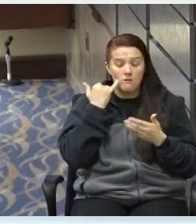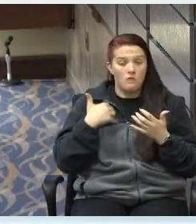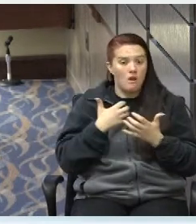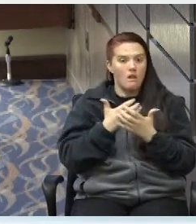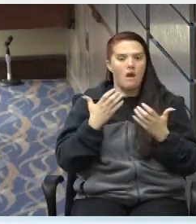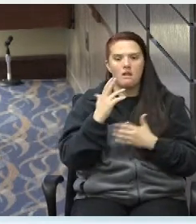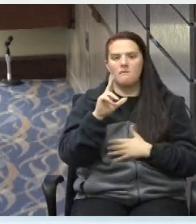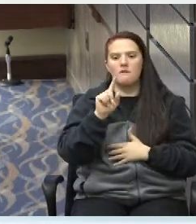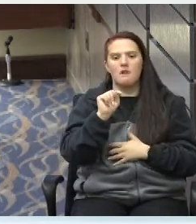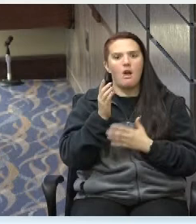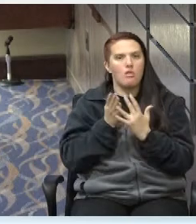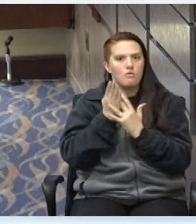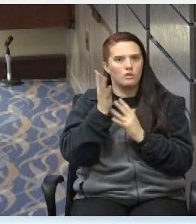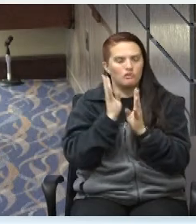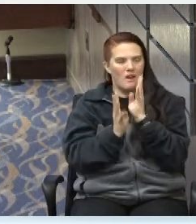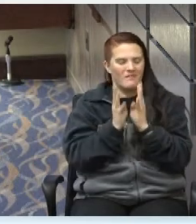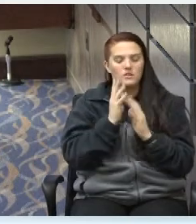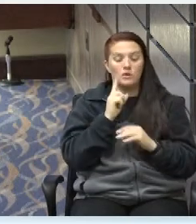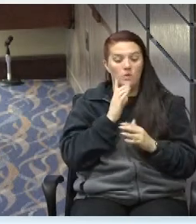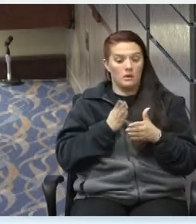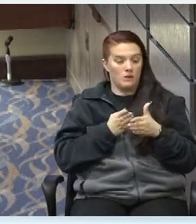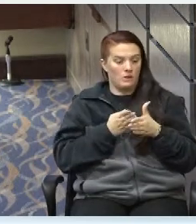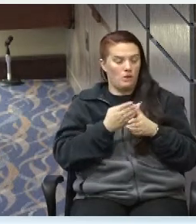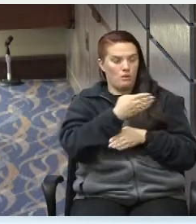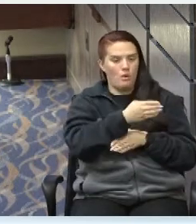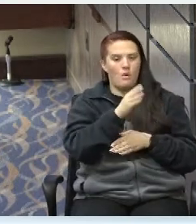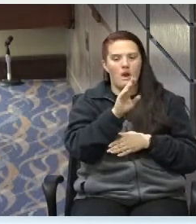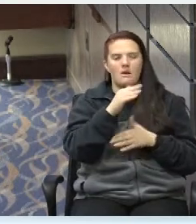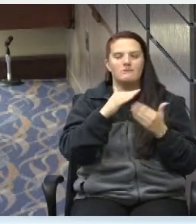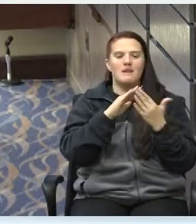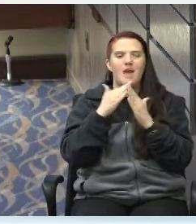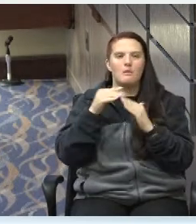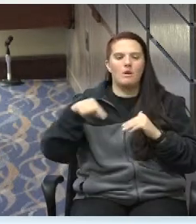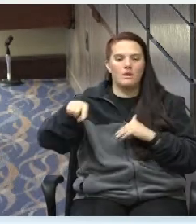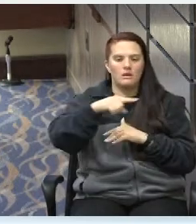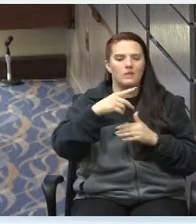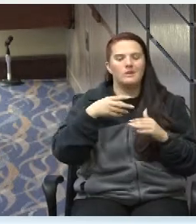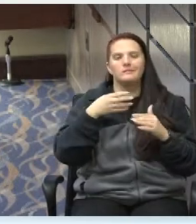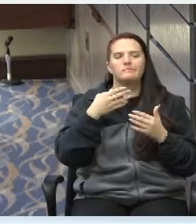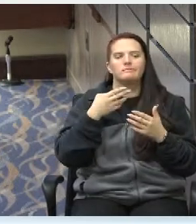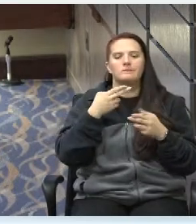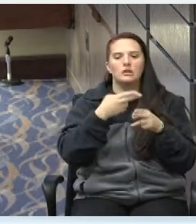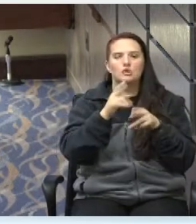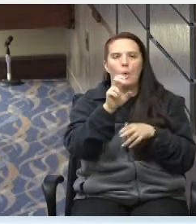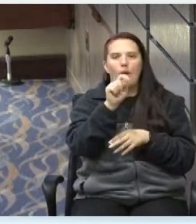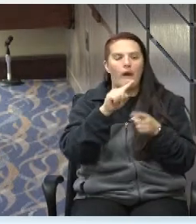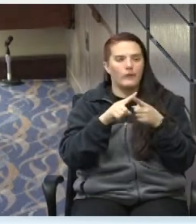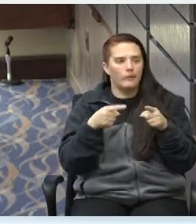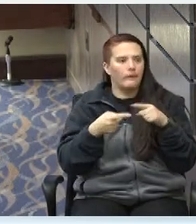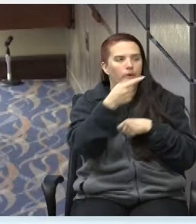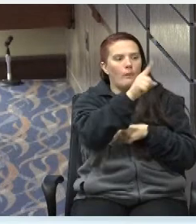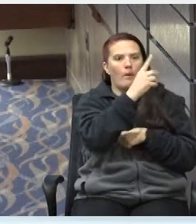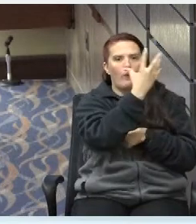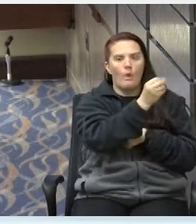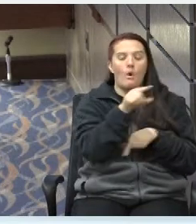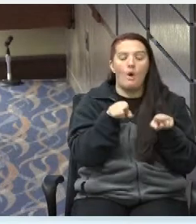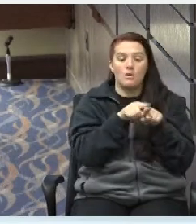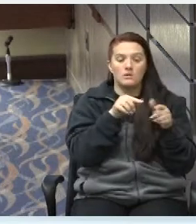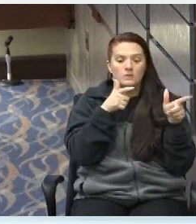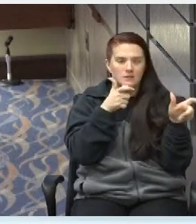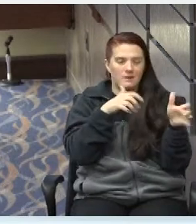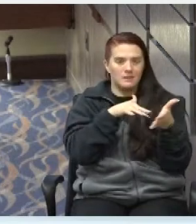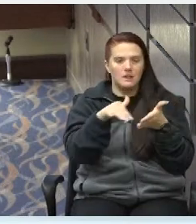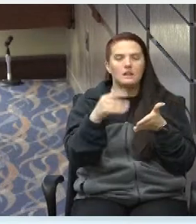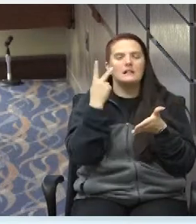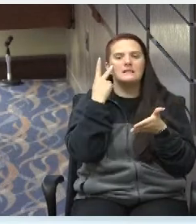cut-through traffic, that's traffic that's cutting through a neighborhood as a shortcut to get to where they're going. And we also do speed studies to see what the speed